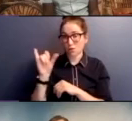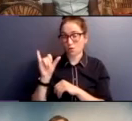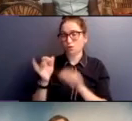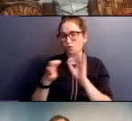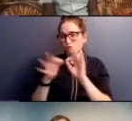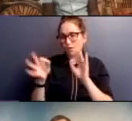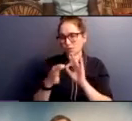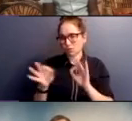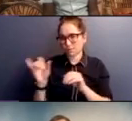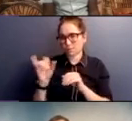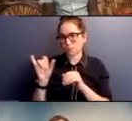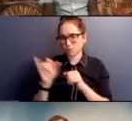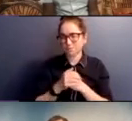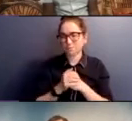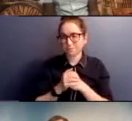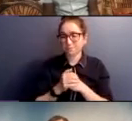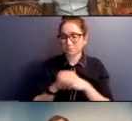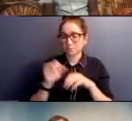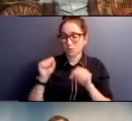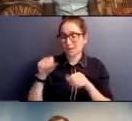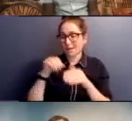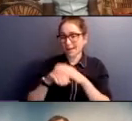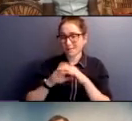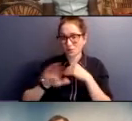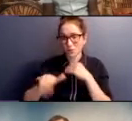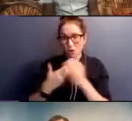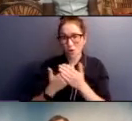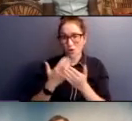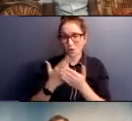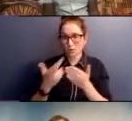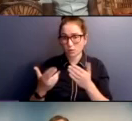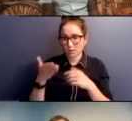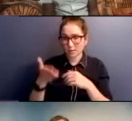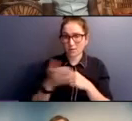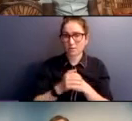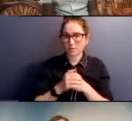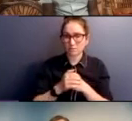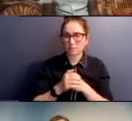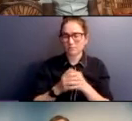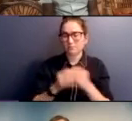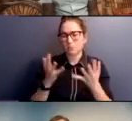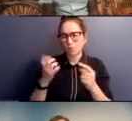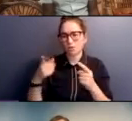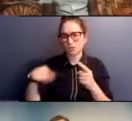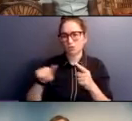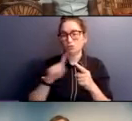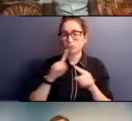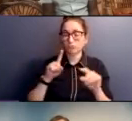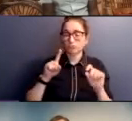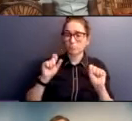transcript. And you can have access to all of the resources on here. We want you to be able